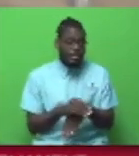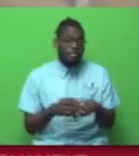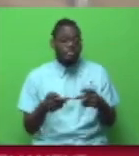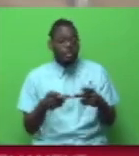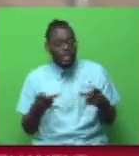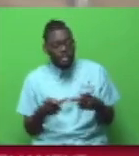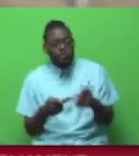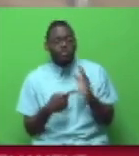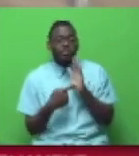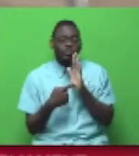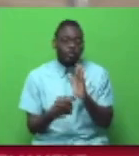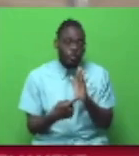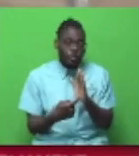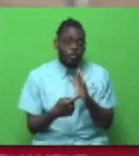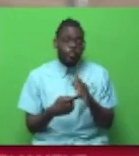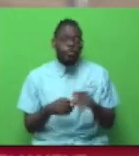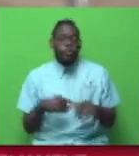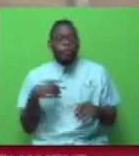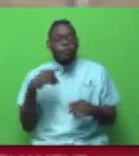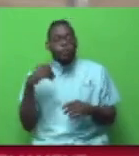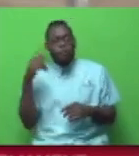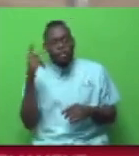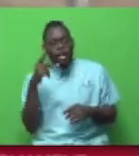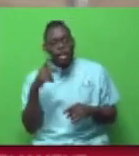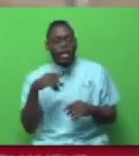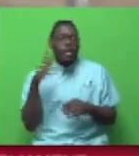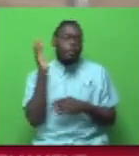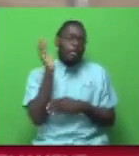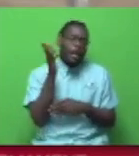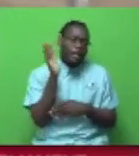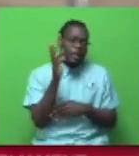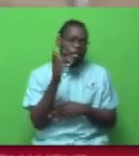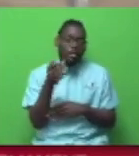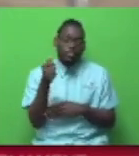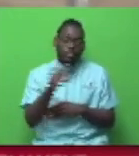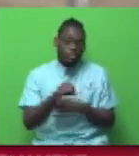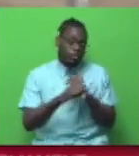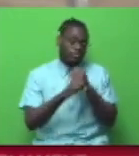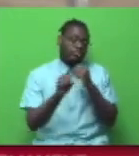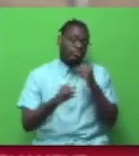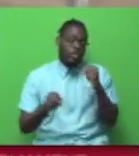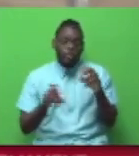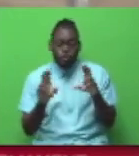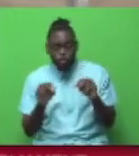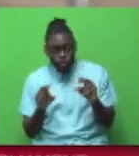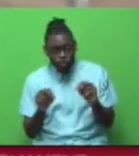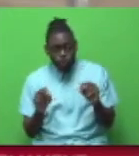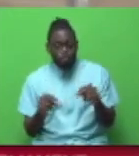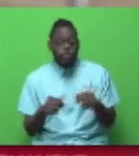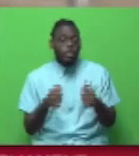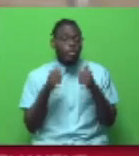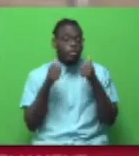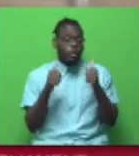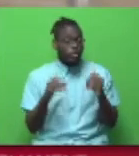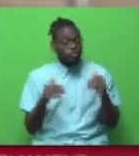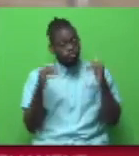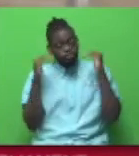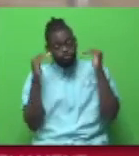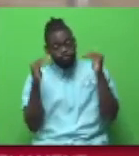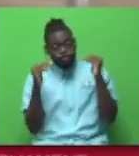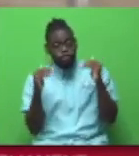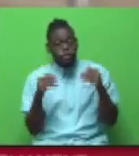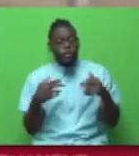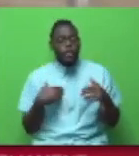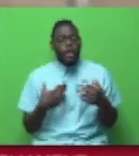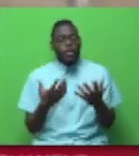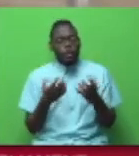political hustings. I would immediately jump into some of the contributions, because of course there are certain things that I have to